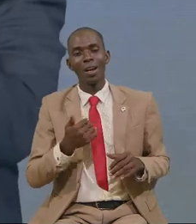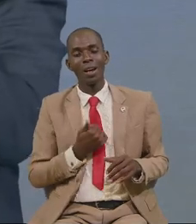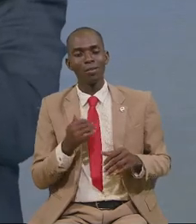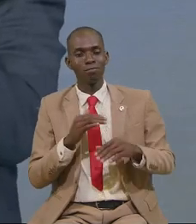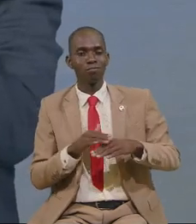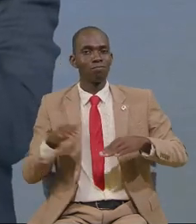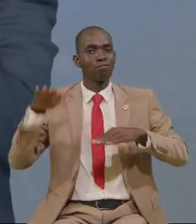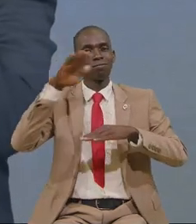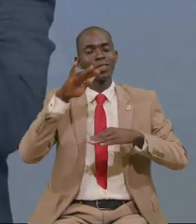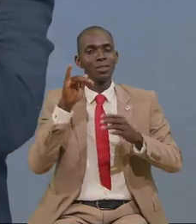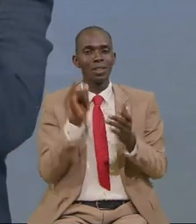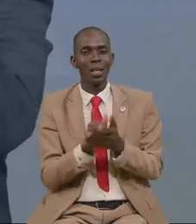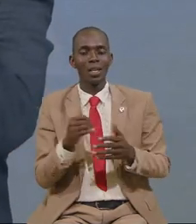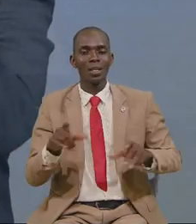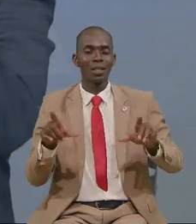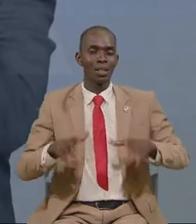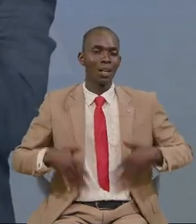of failure.